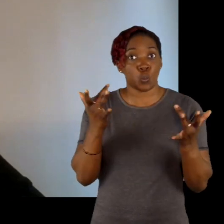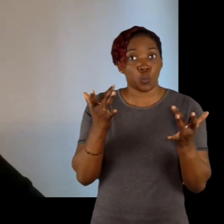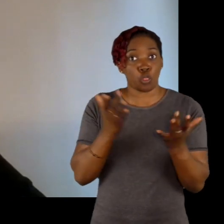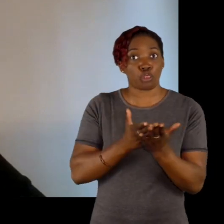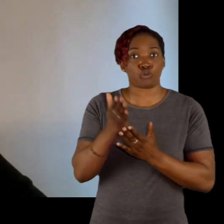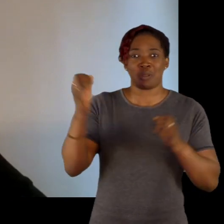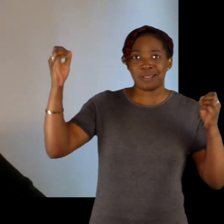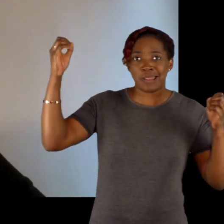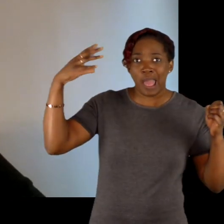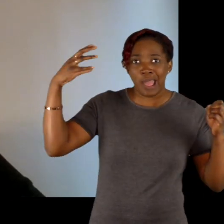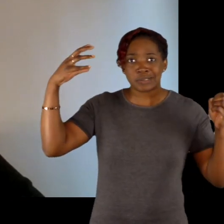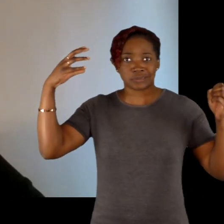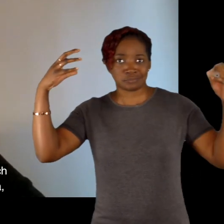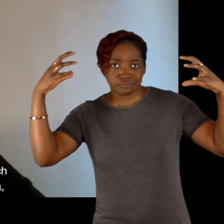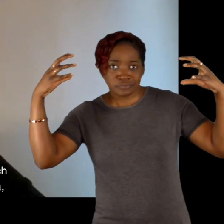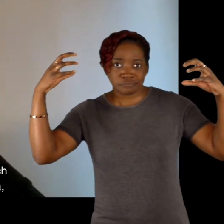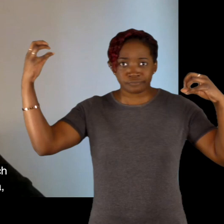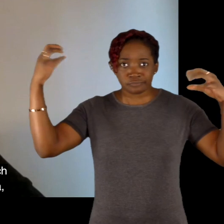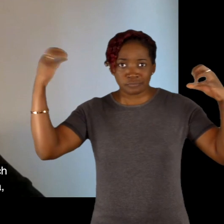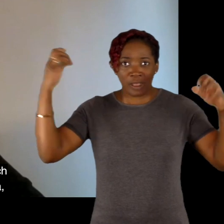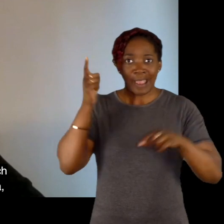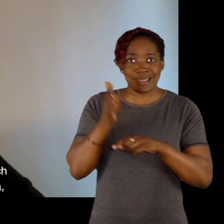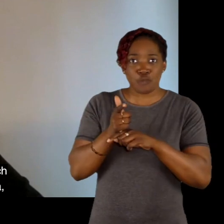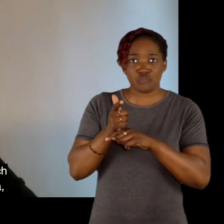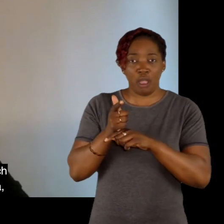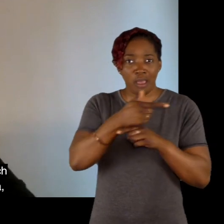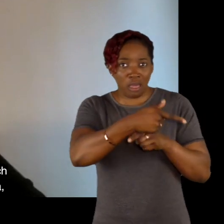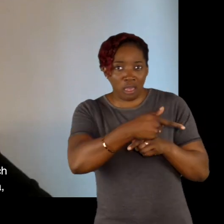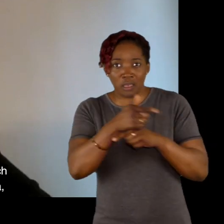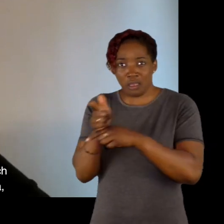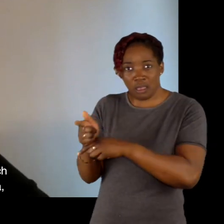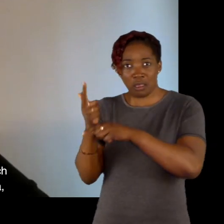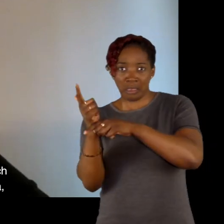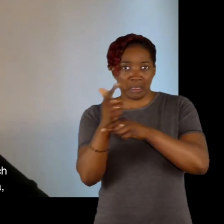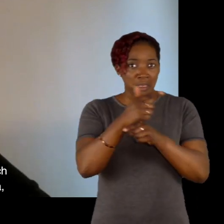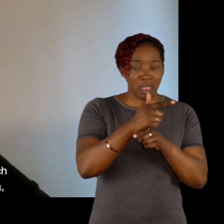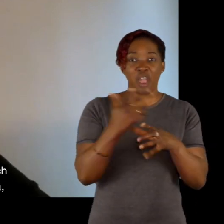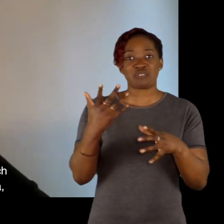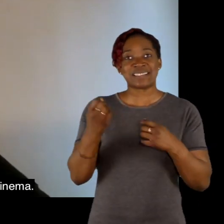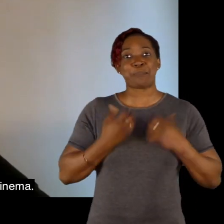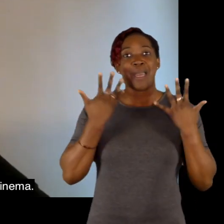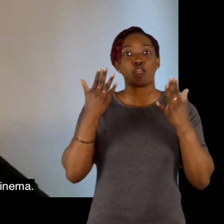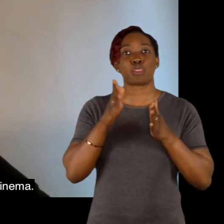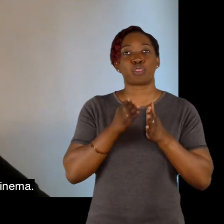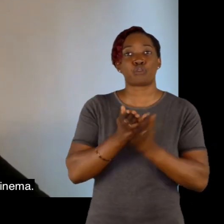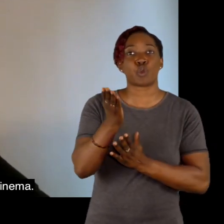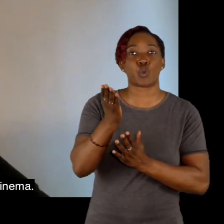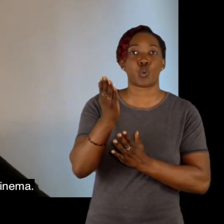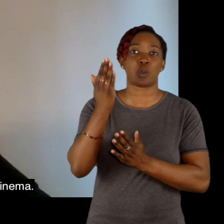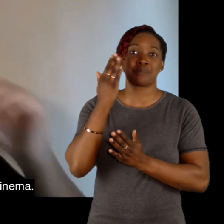shown through the lighting and the camera angles, which were inspired by like noir cinema and kind of